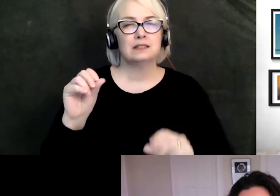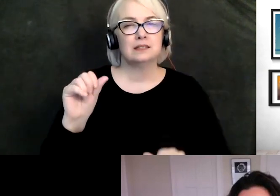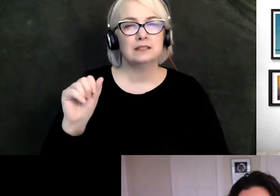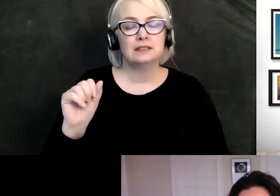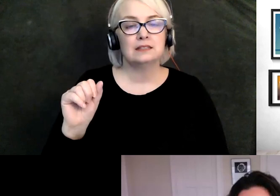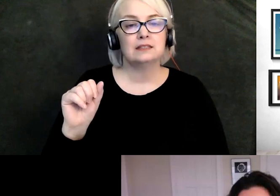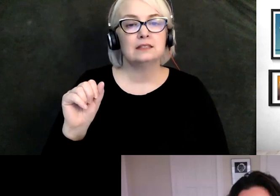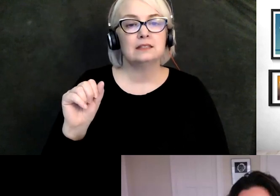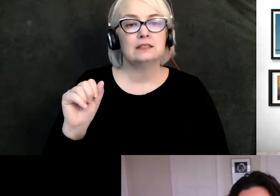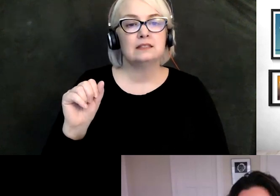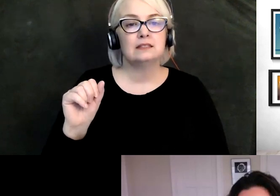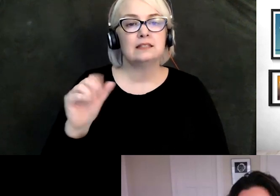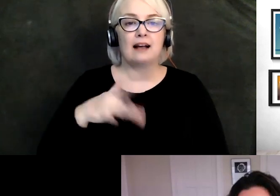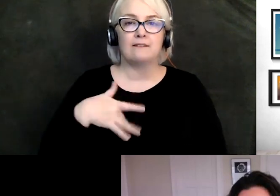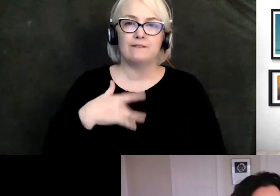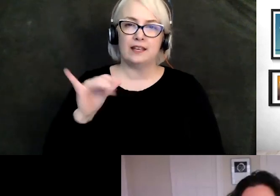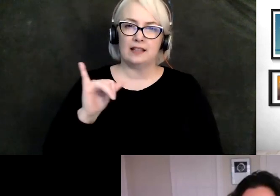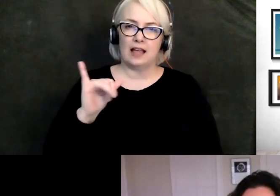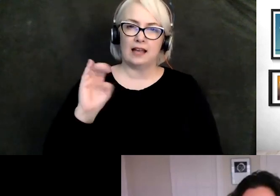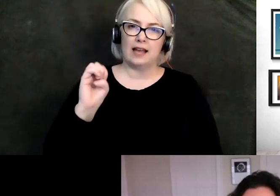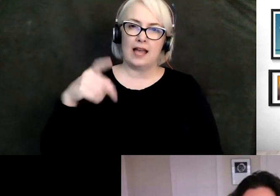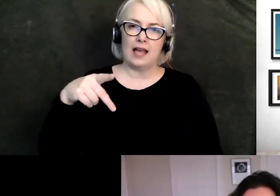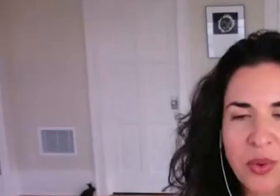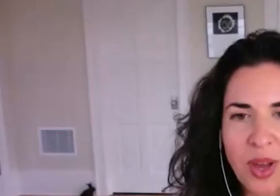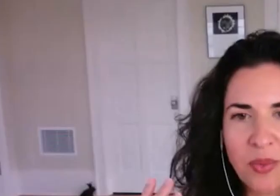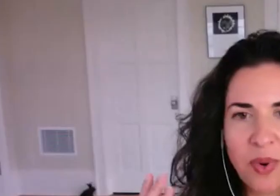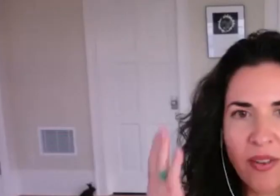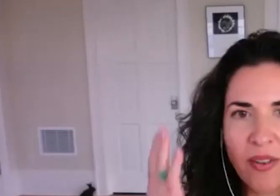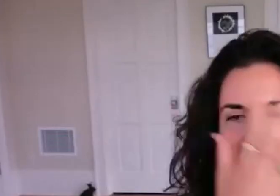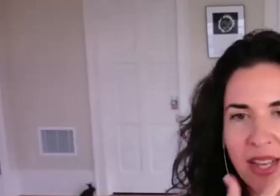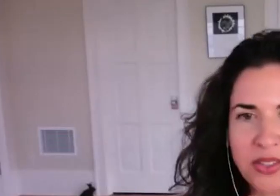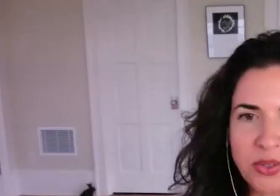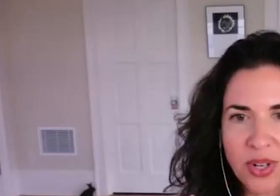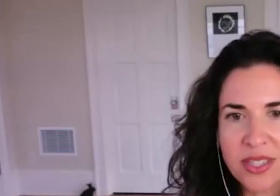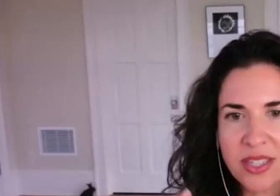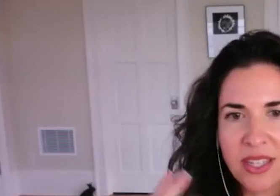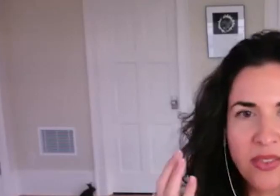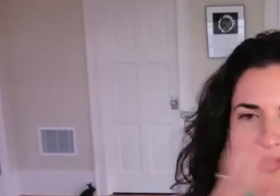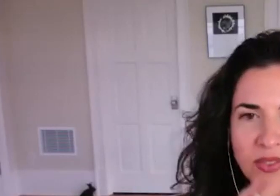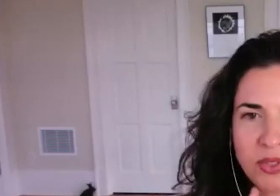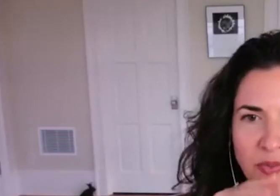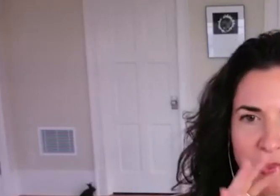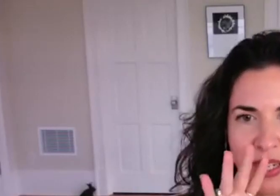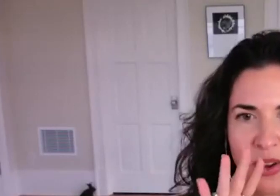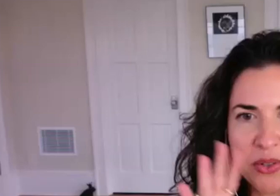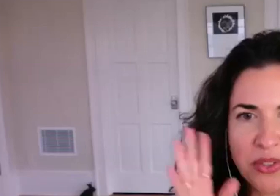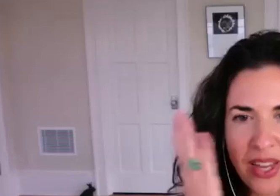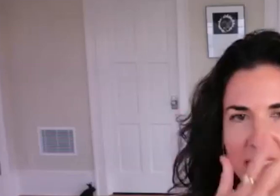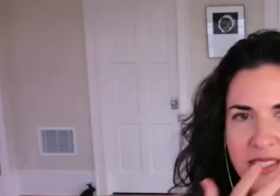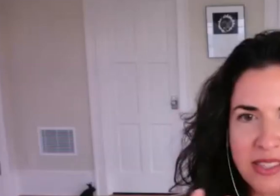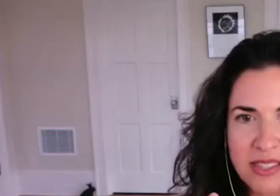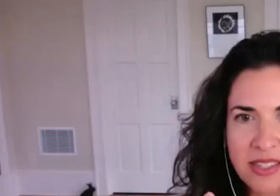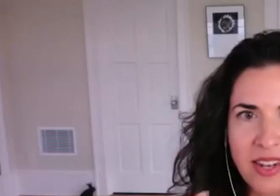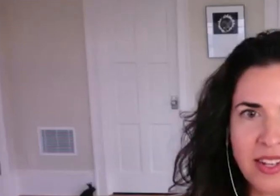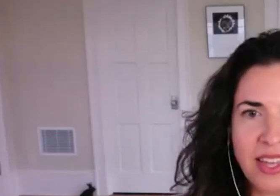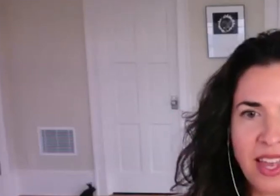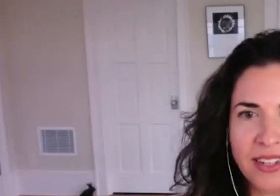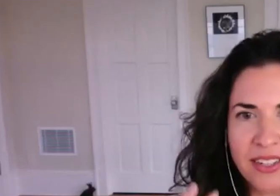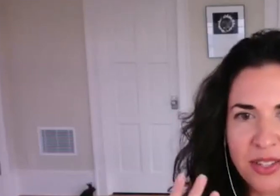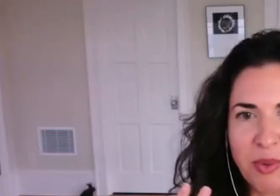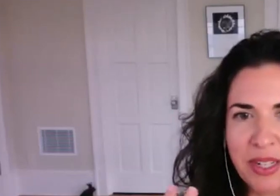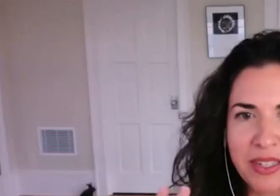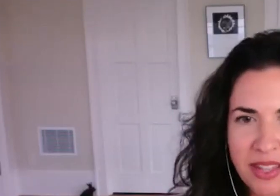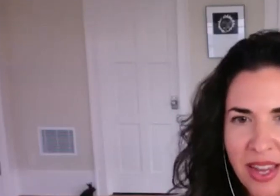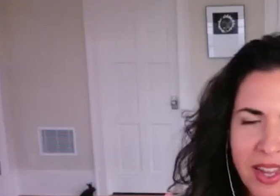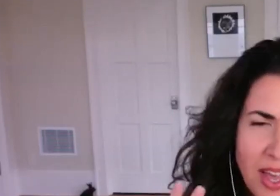would be one of the formative ones. I think it's called Eye of the Beholder, the one where everybody has those crazy sort of